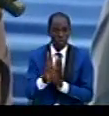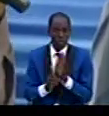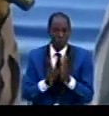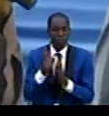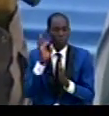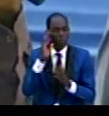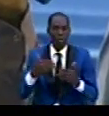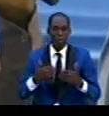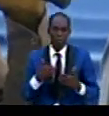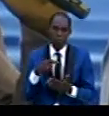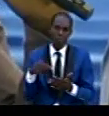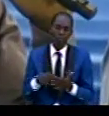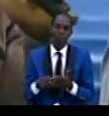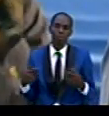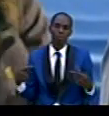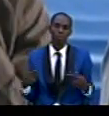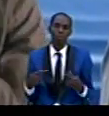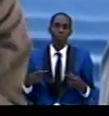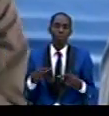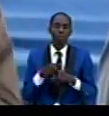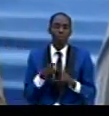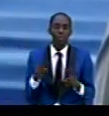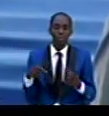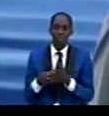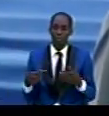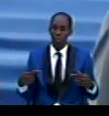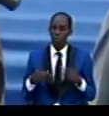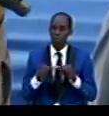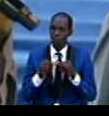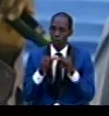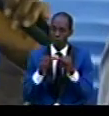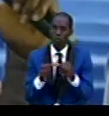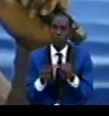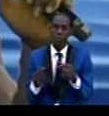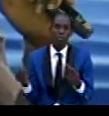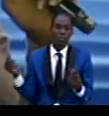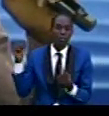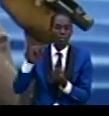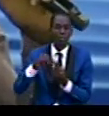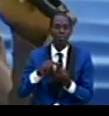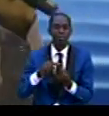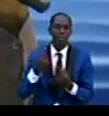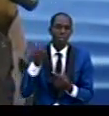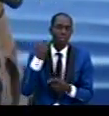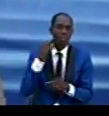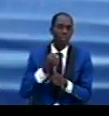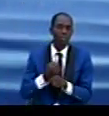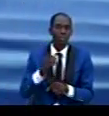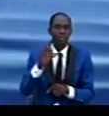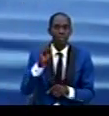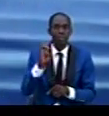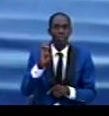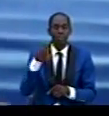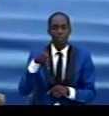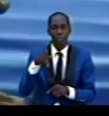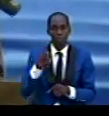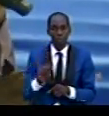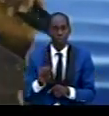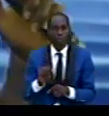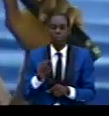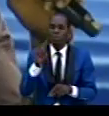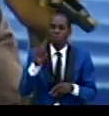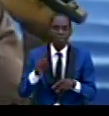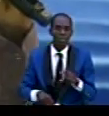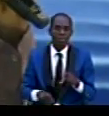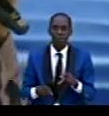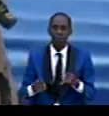pain. But this thing continue till December. I can't have any, I can't do